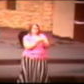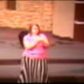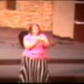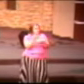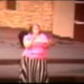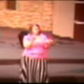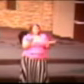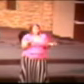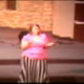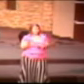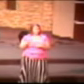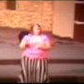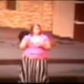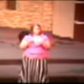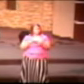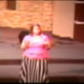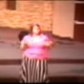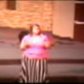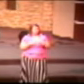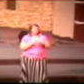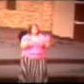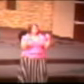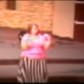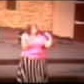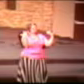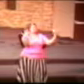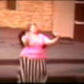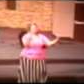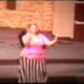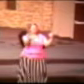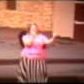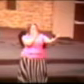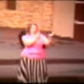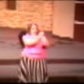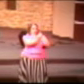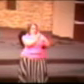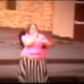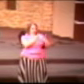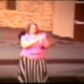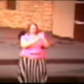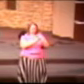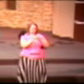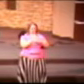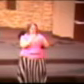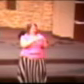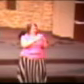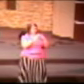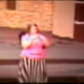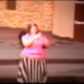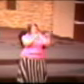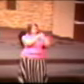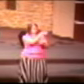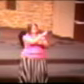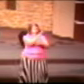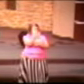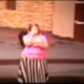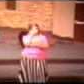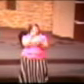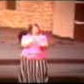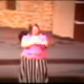means. And a large crowd was gathering and people were coming to Jesus town after town. Why would Luke include that little tidbit?